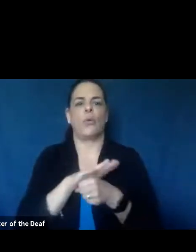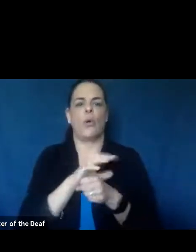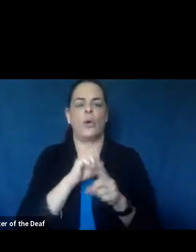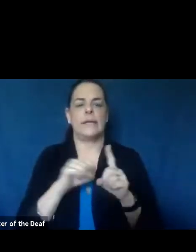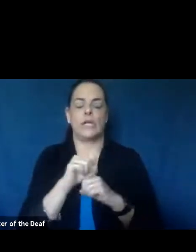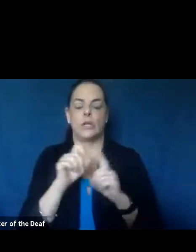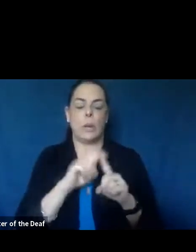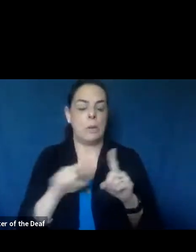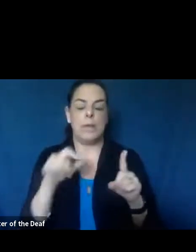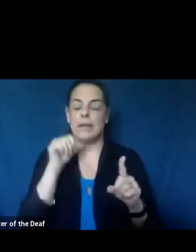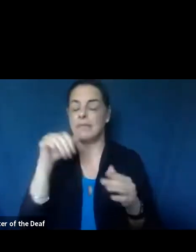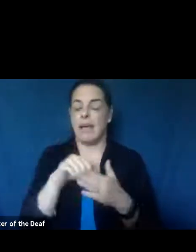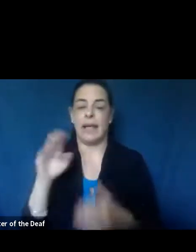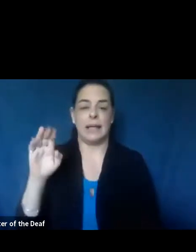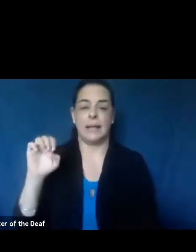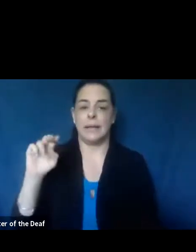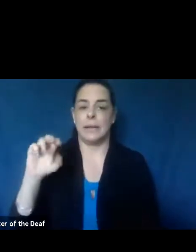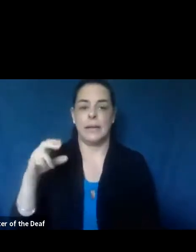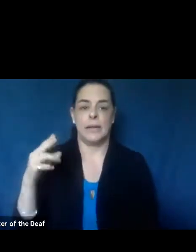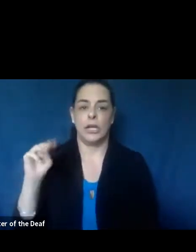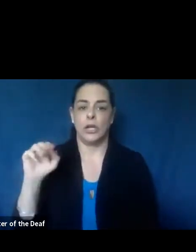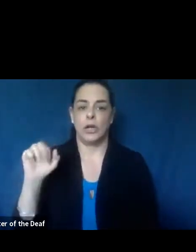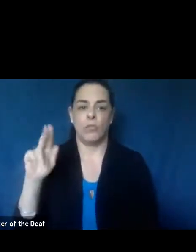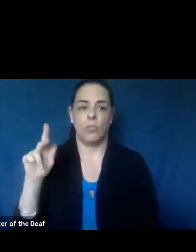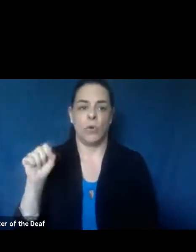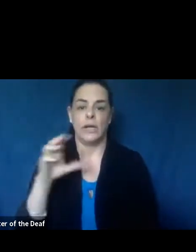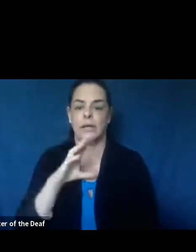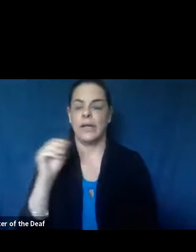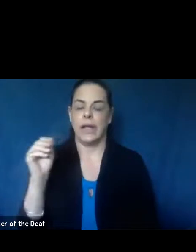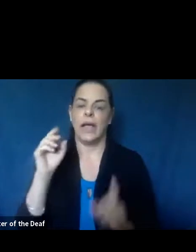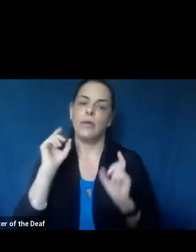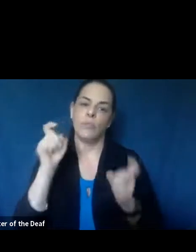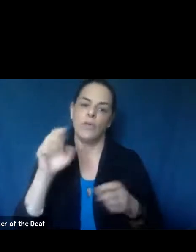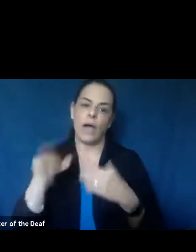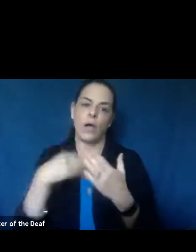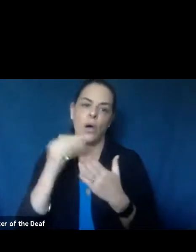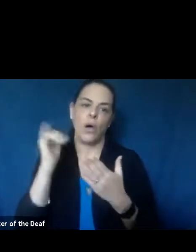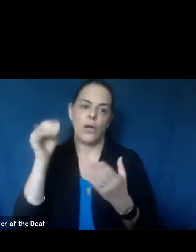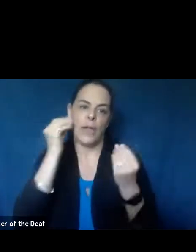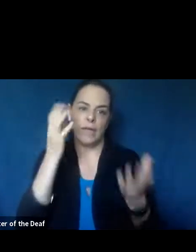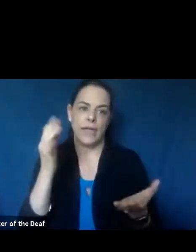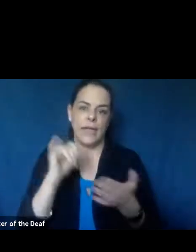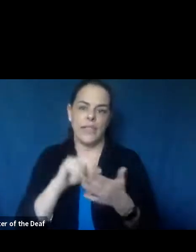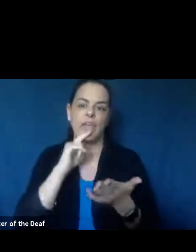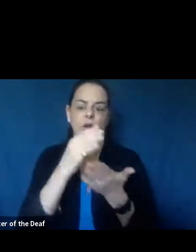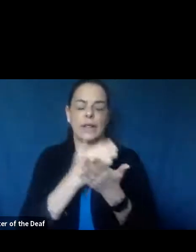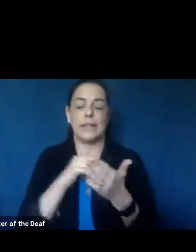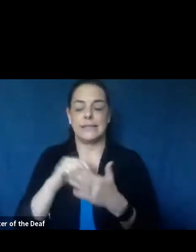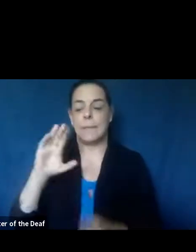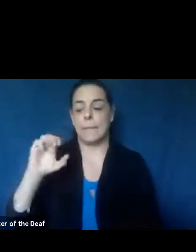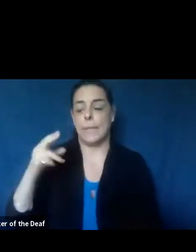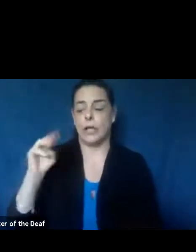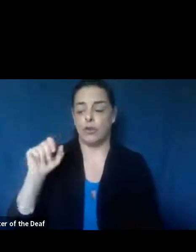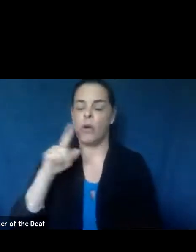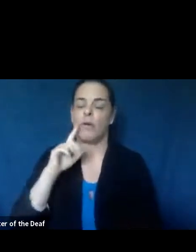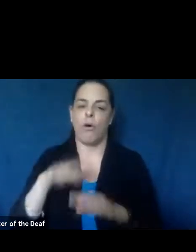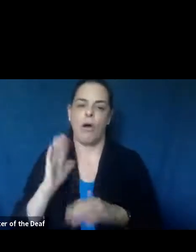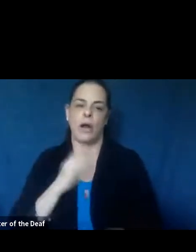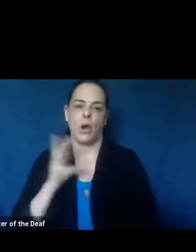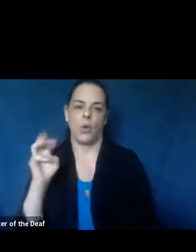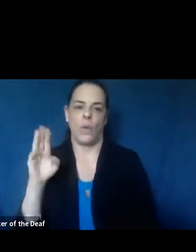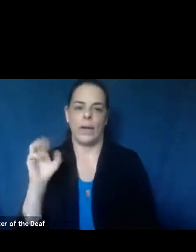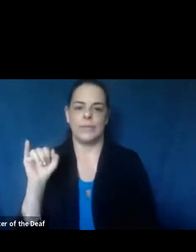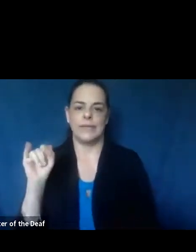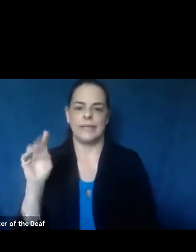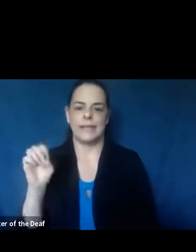but it's not in the benchmarks, and we're providing all the information that are listed in the benchmarks on our website. All right, to